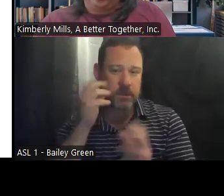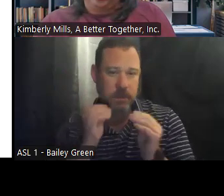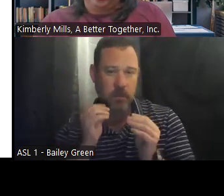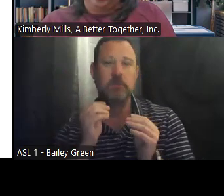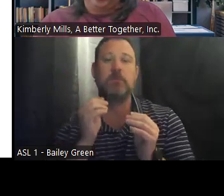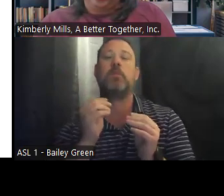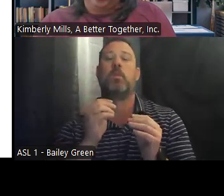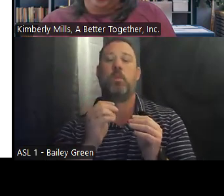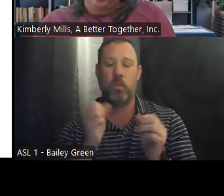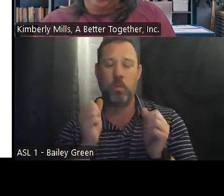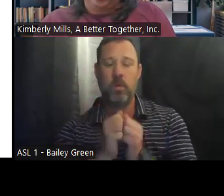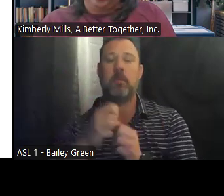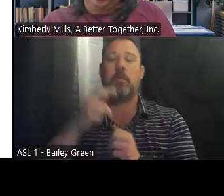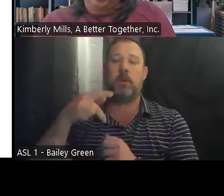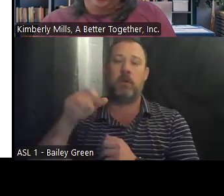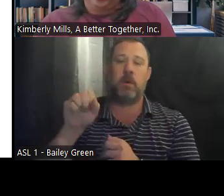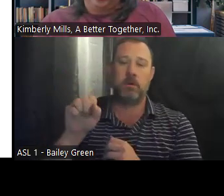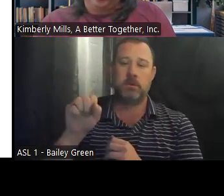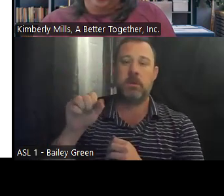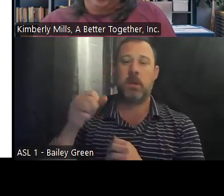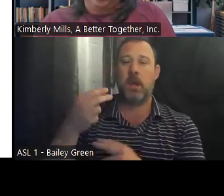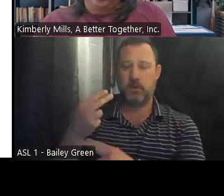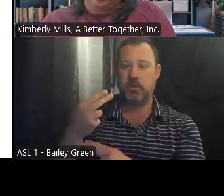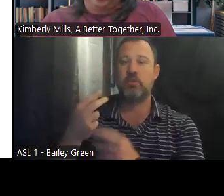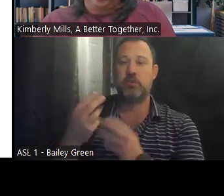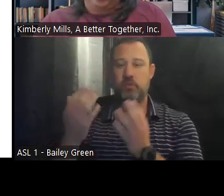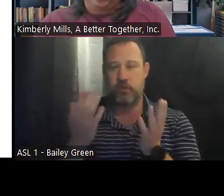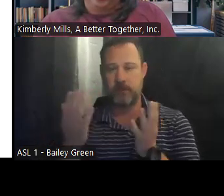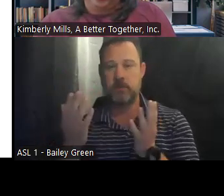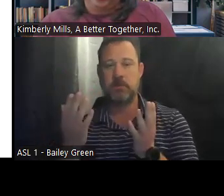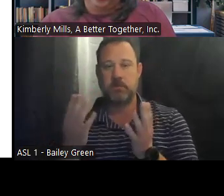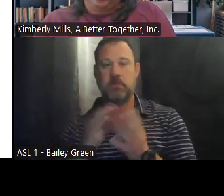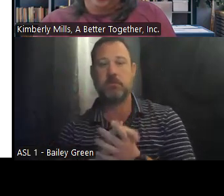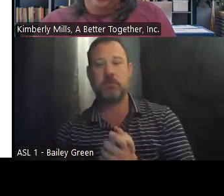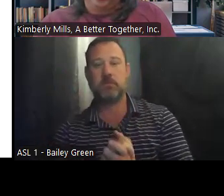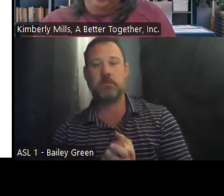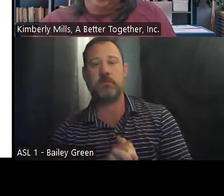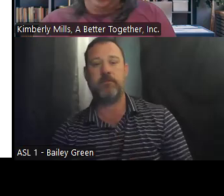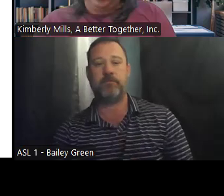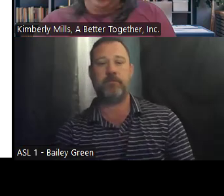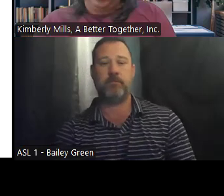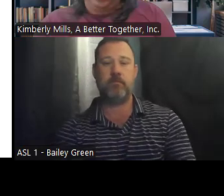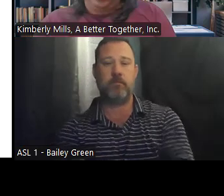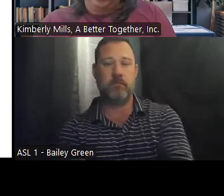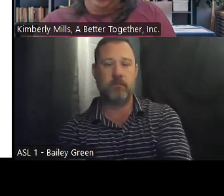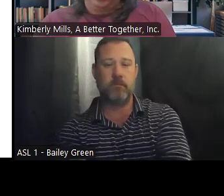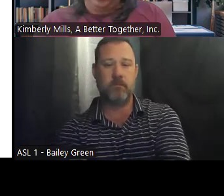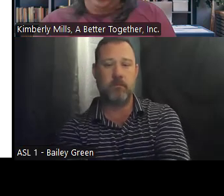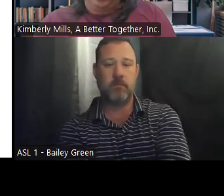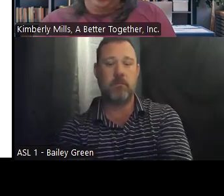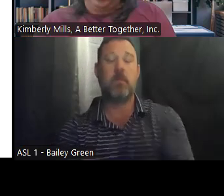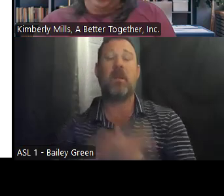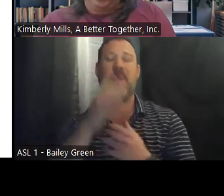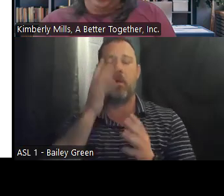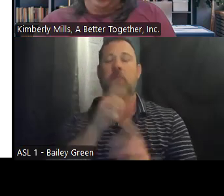services to keep them stably housed. And I think that was, yeah, that's it. I'm going to turn it over. And again,